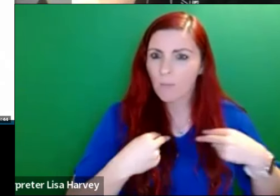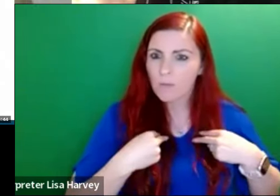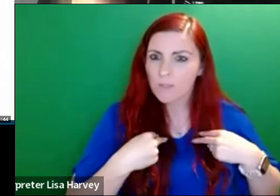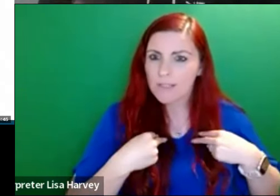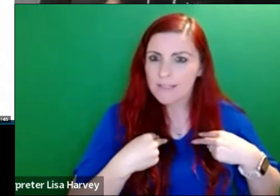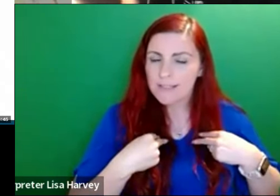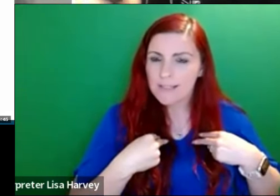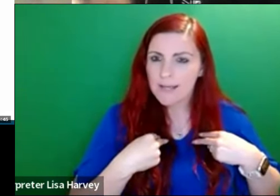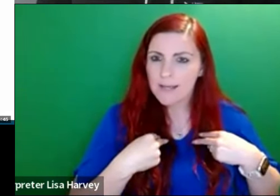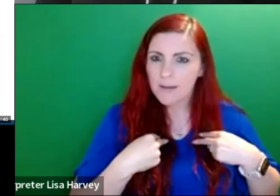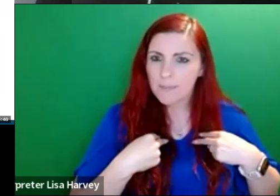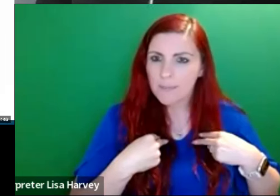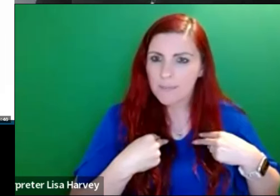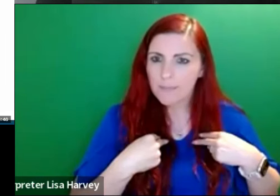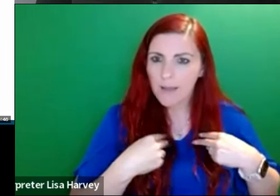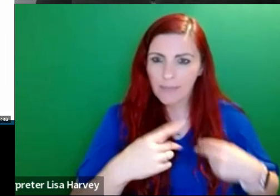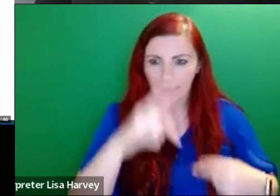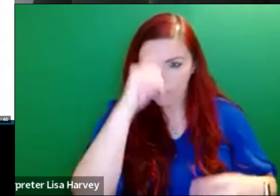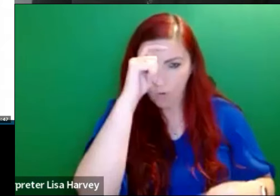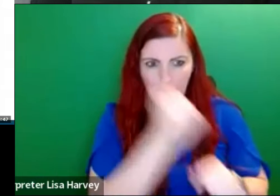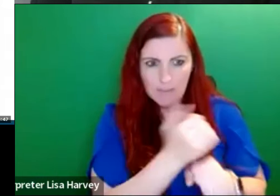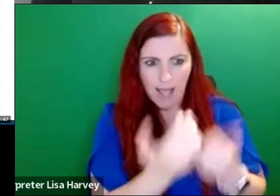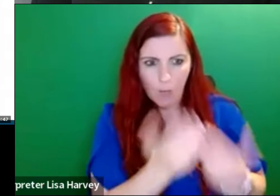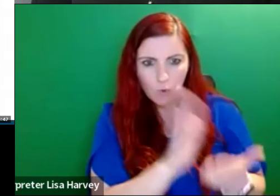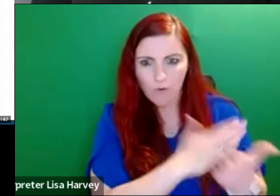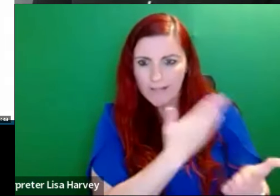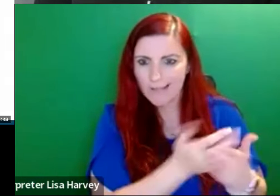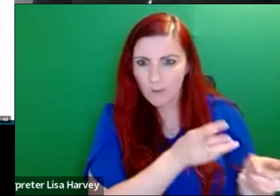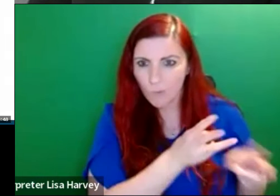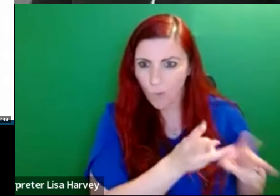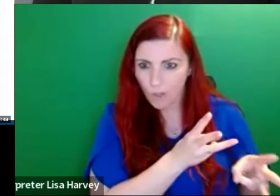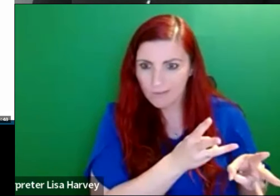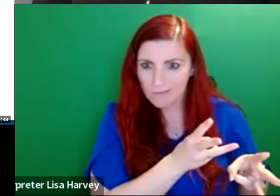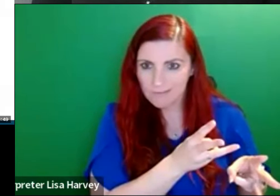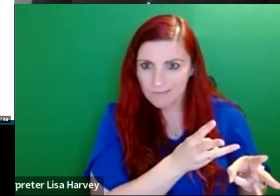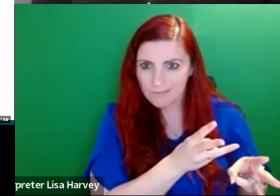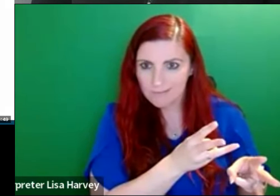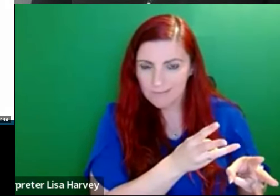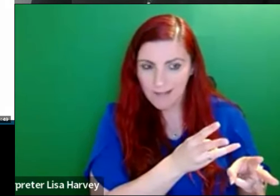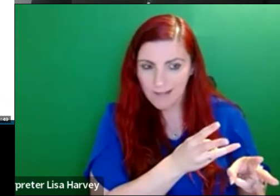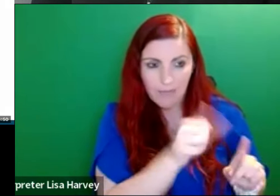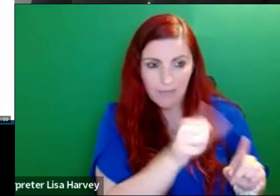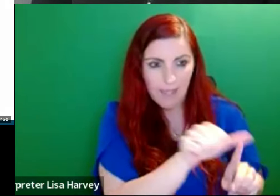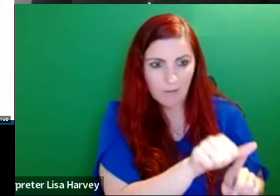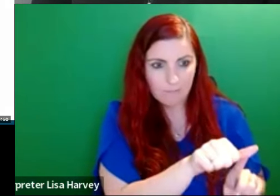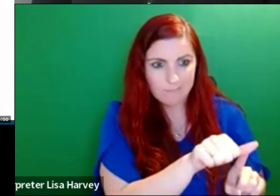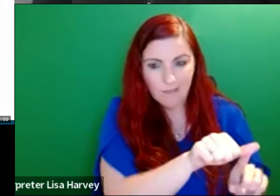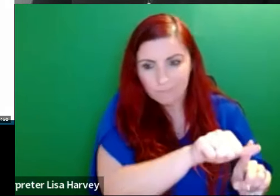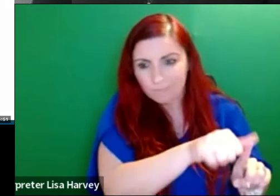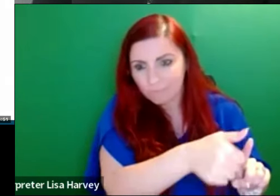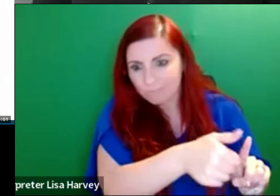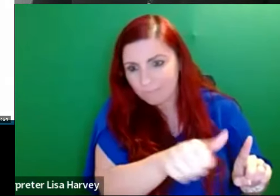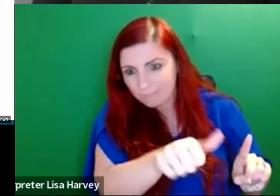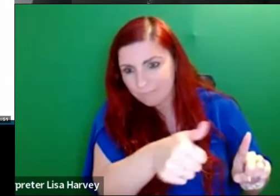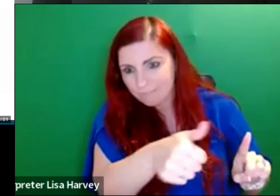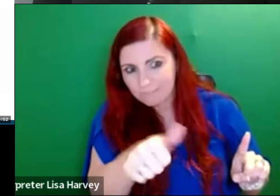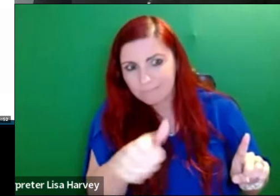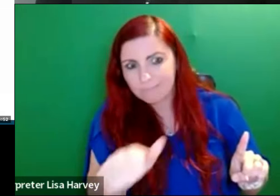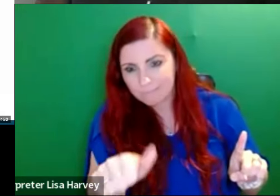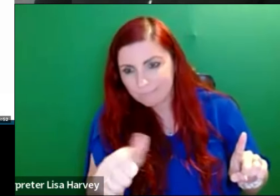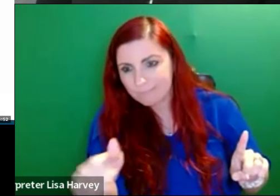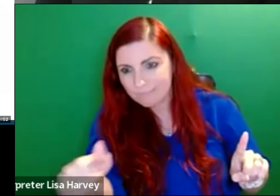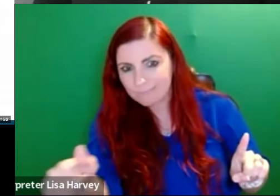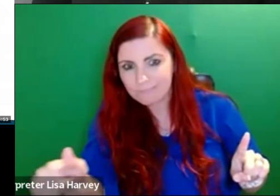see how translations worked and so on. And, you know, that was followed by various traditions like the Hindu and Greek and